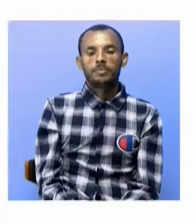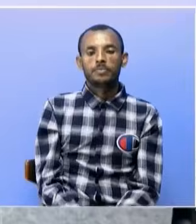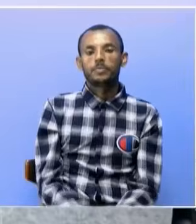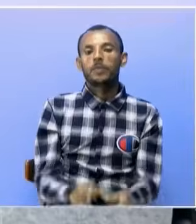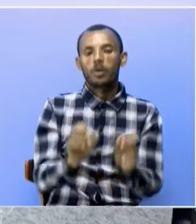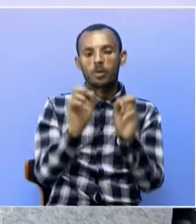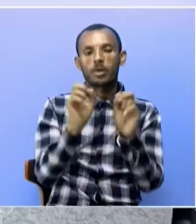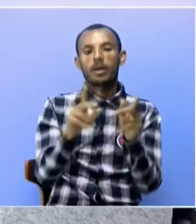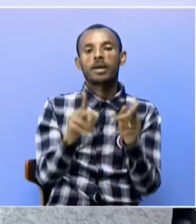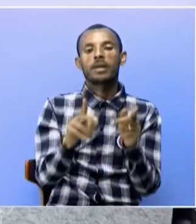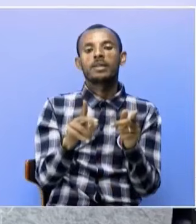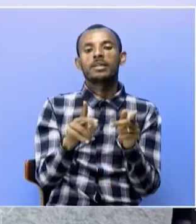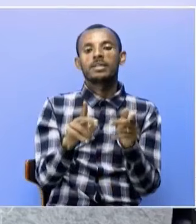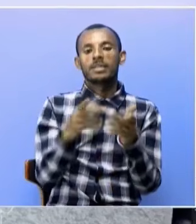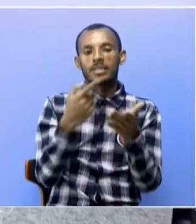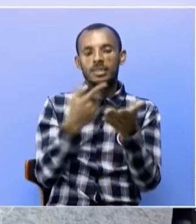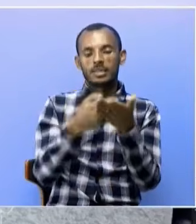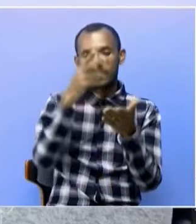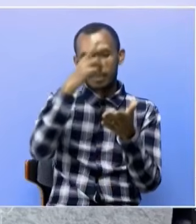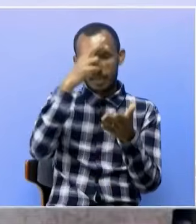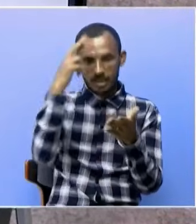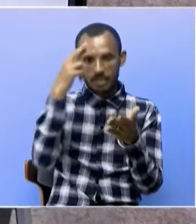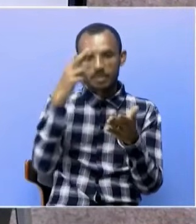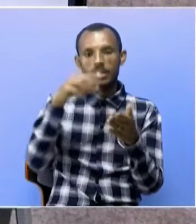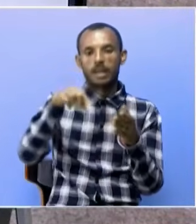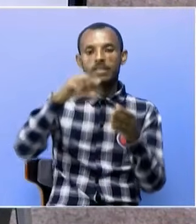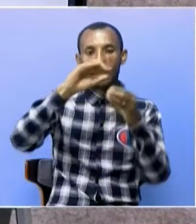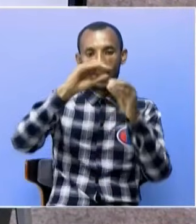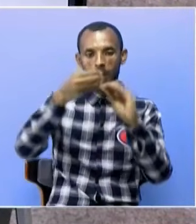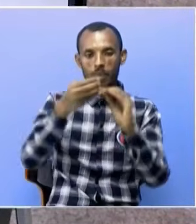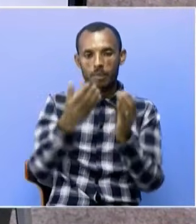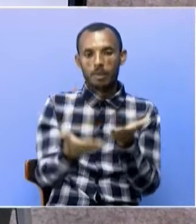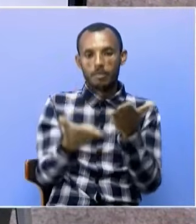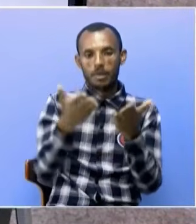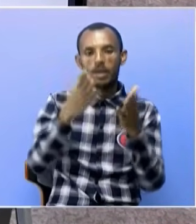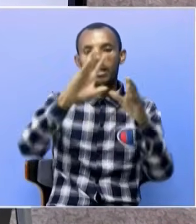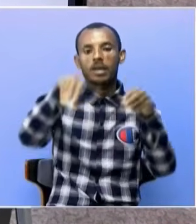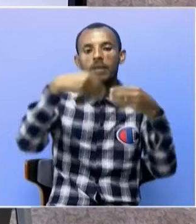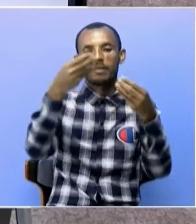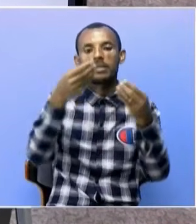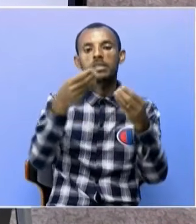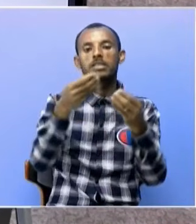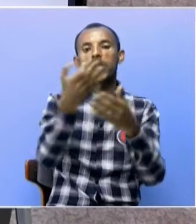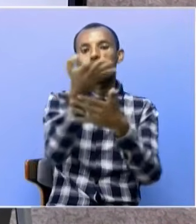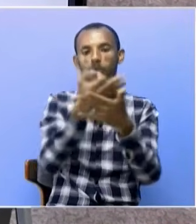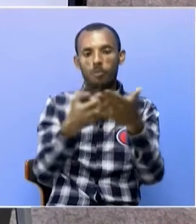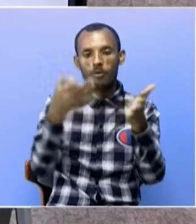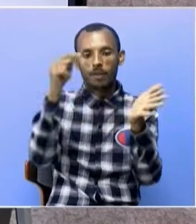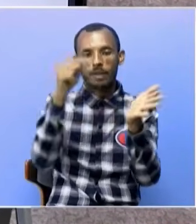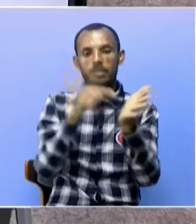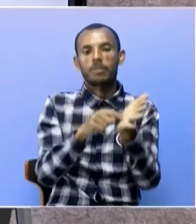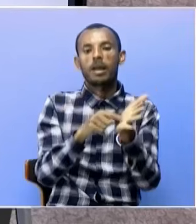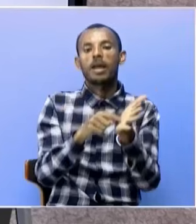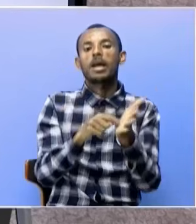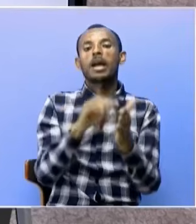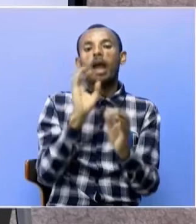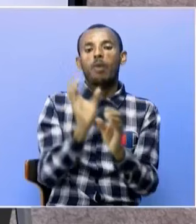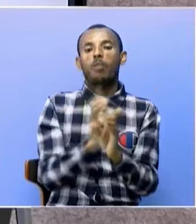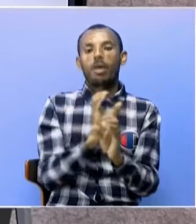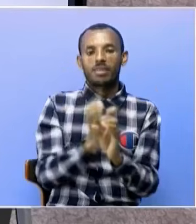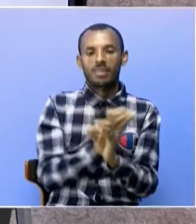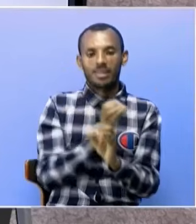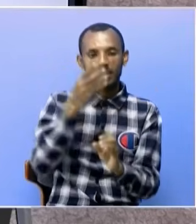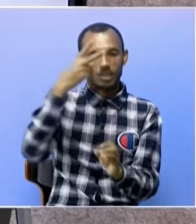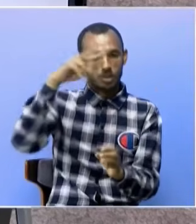Okay, in some cases, the rational number may be given in the form of decimal. So in calculating the